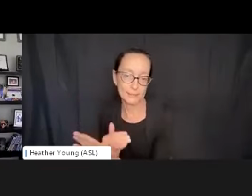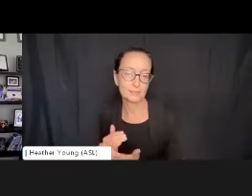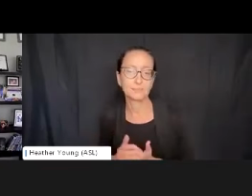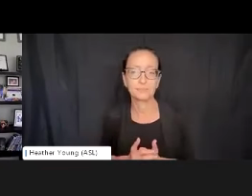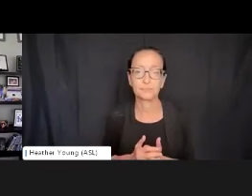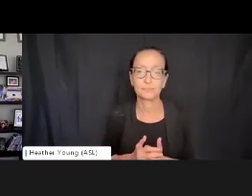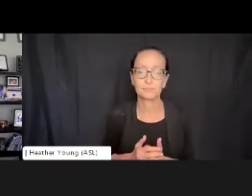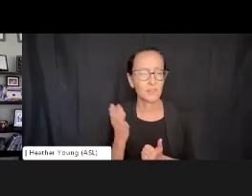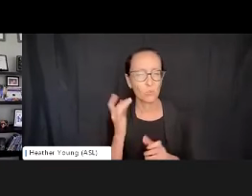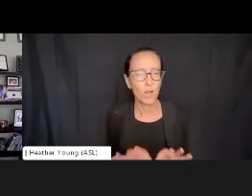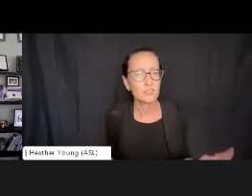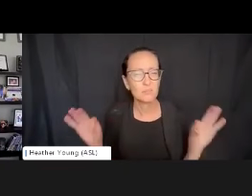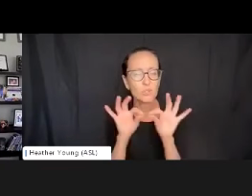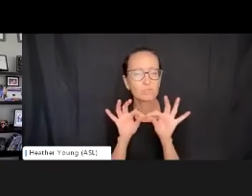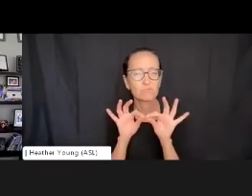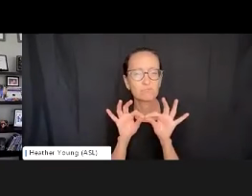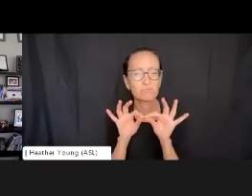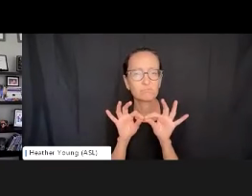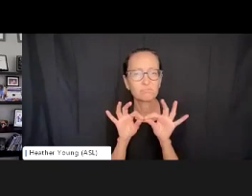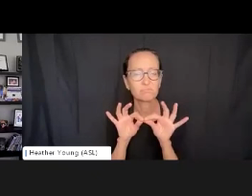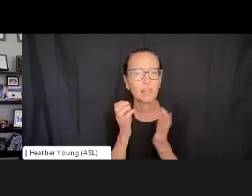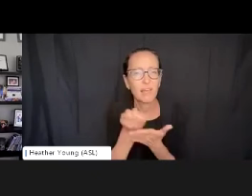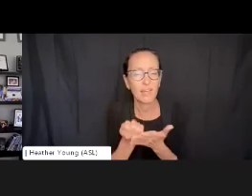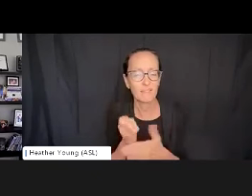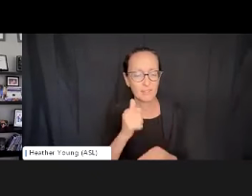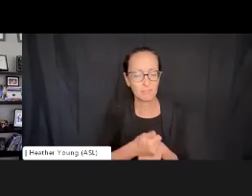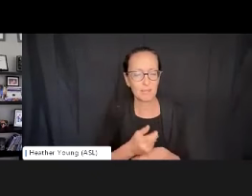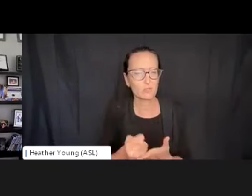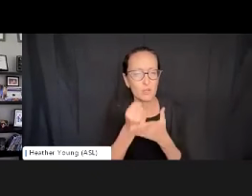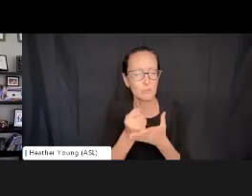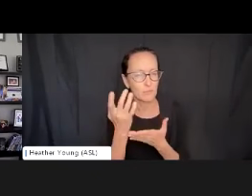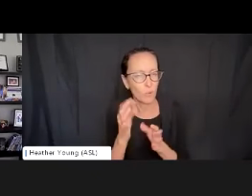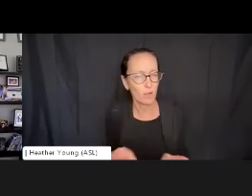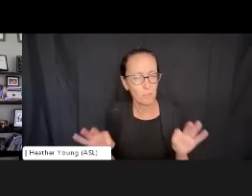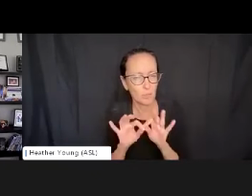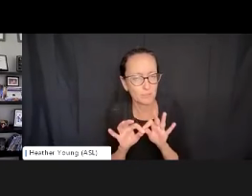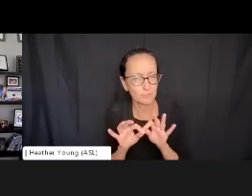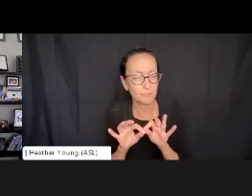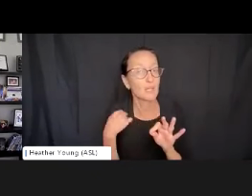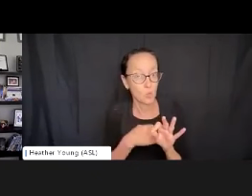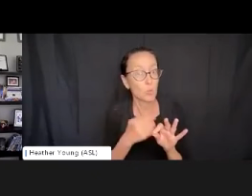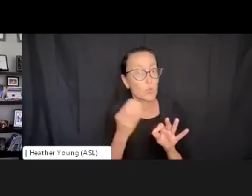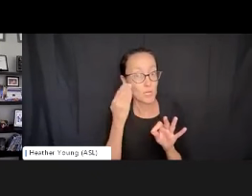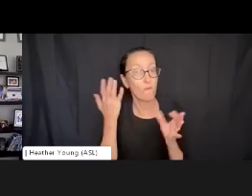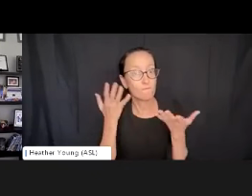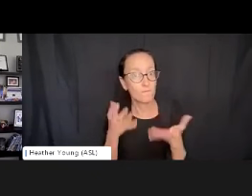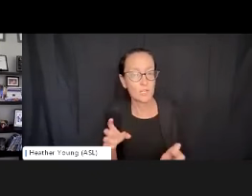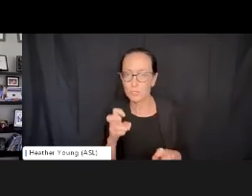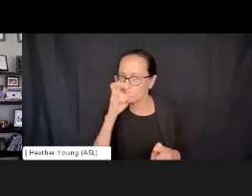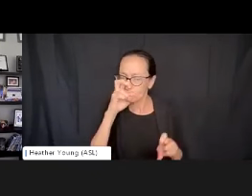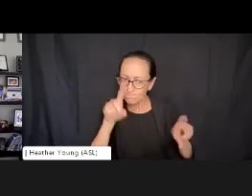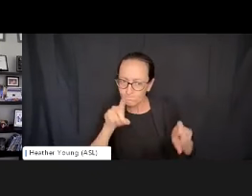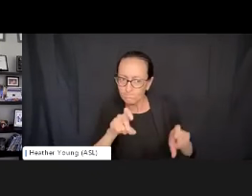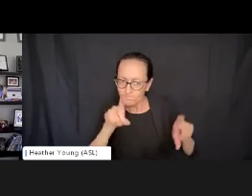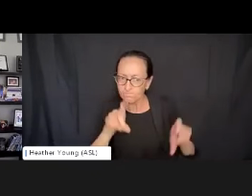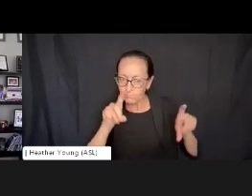about evidence-based treatments? Because we know that evidence-based treatments have been rigorously tested, and they typically demonstrate